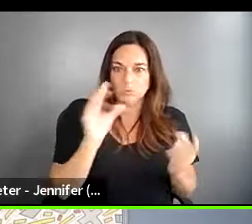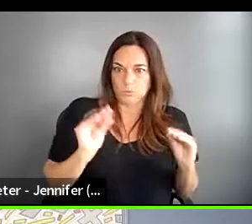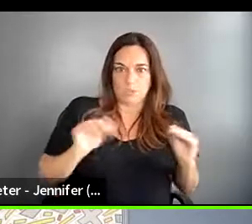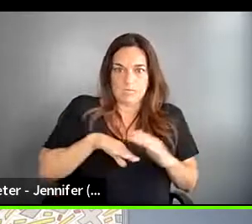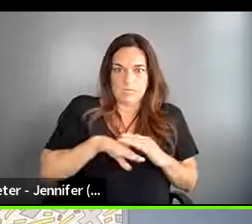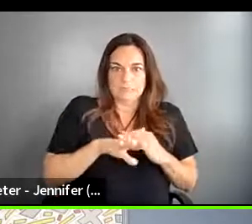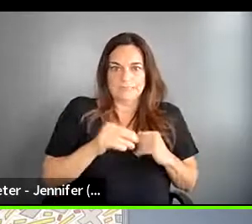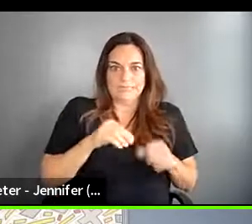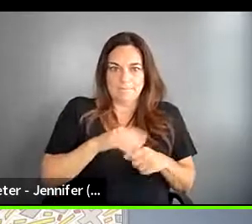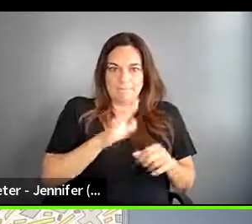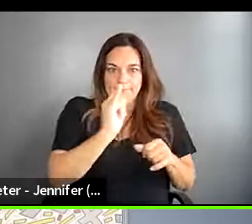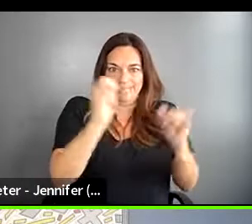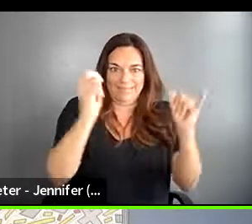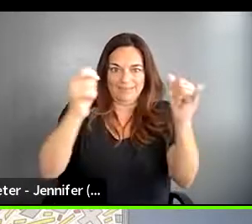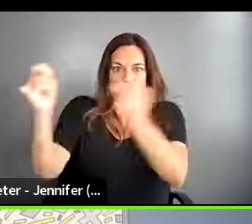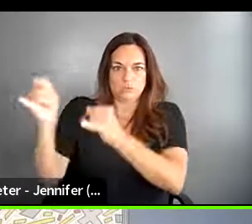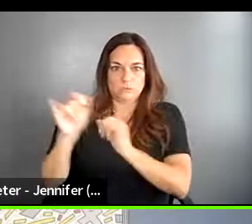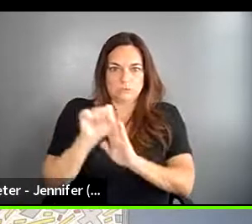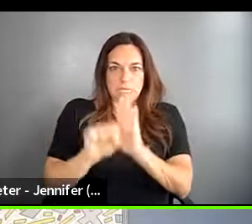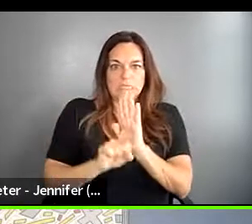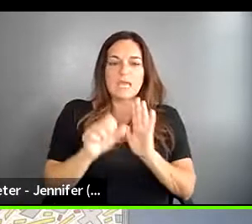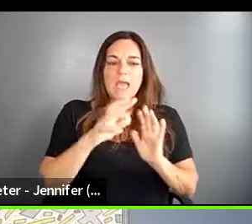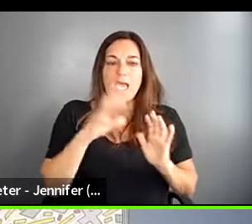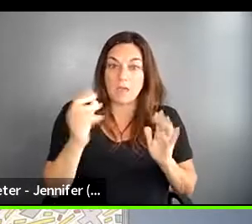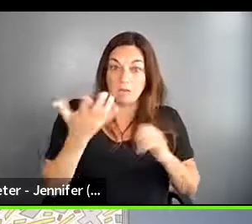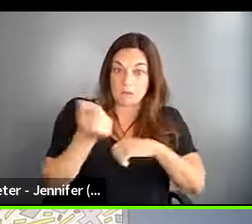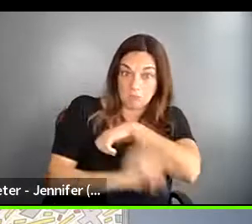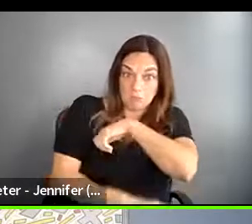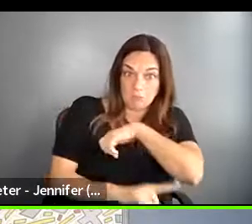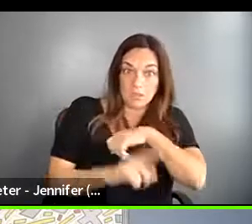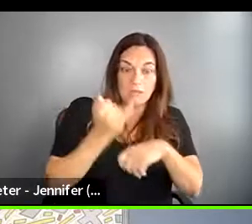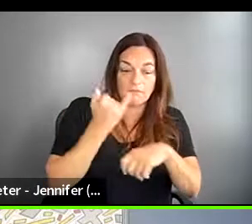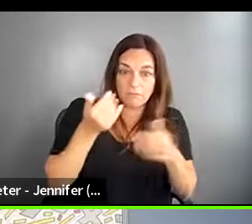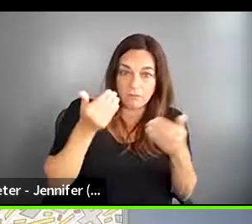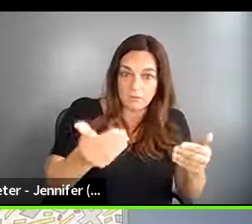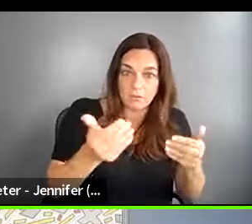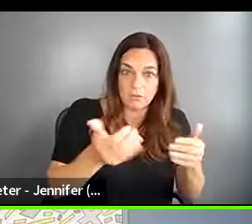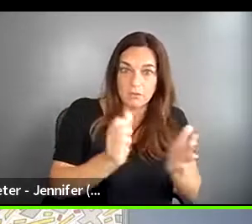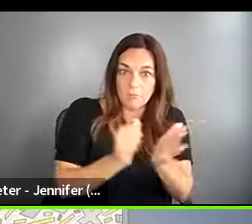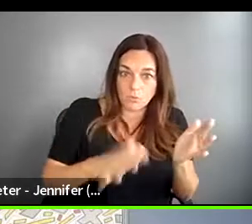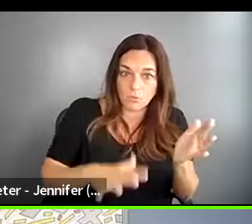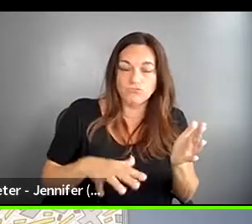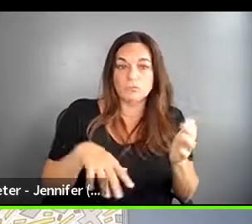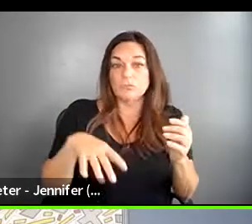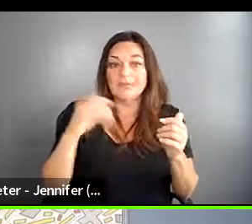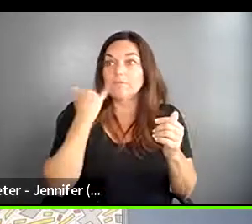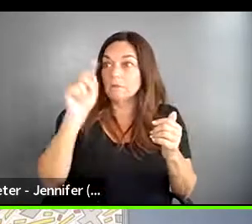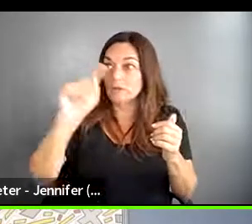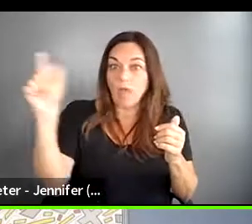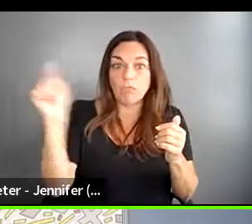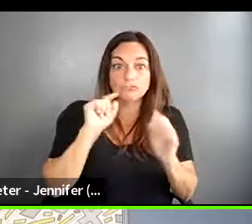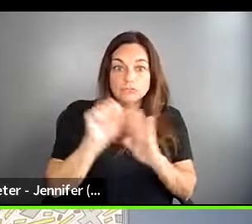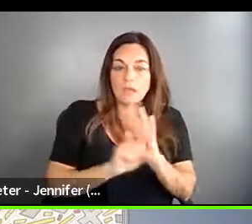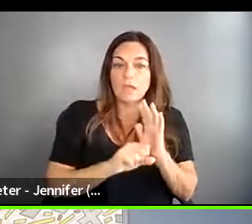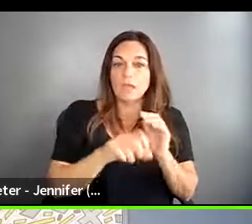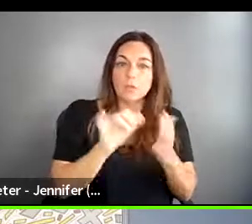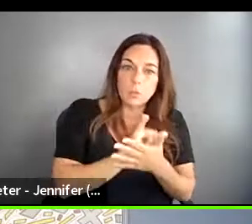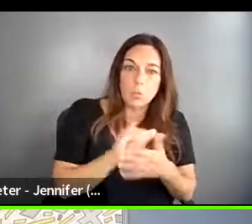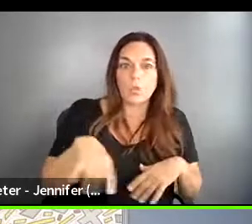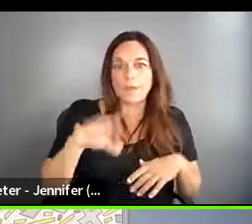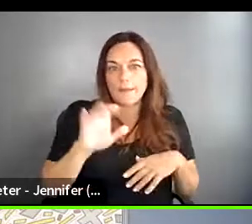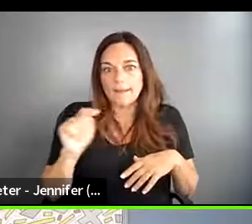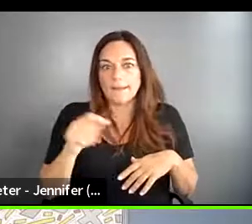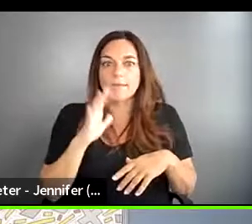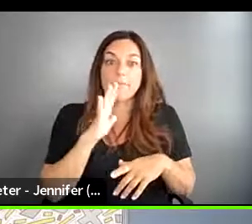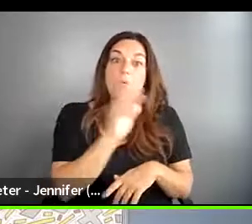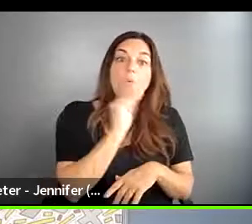individual states, and like not knowing if they're going to be prosecuted if they go to another state like Connecticut or New York and go back home to wherever they are, whether it's a